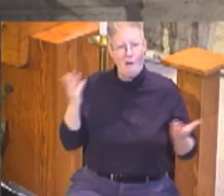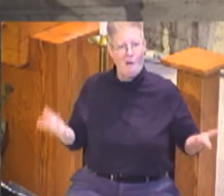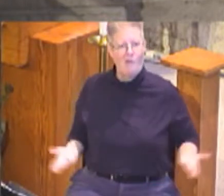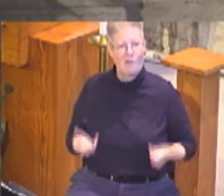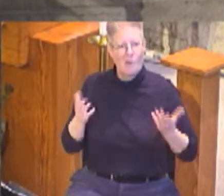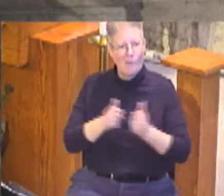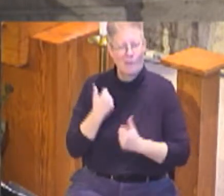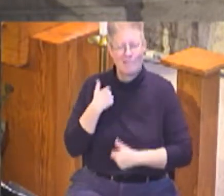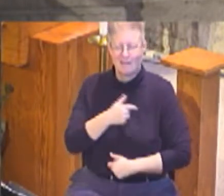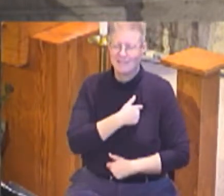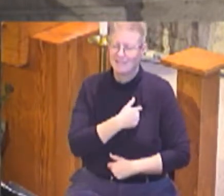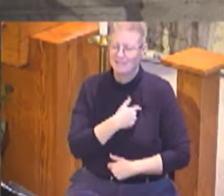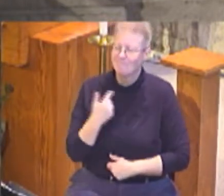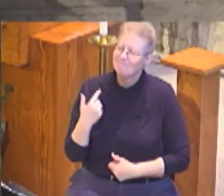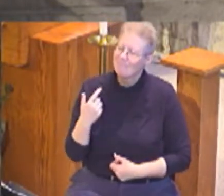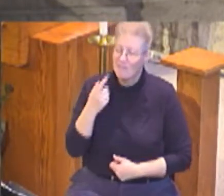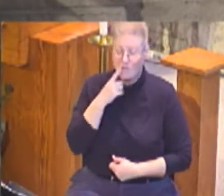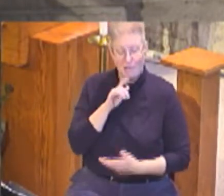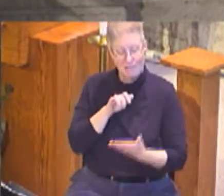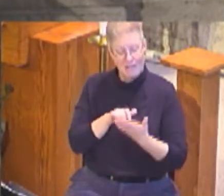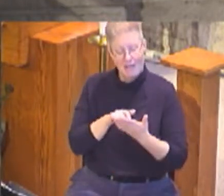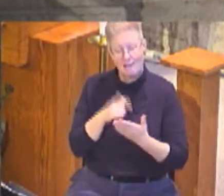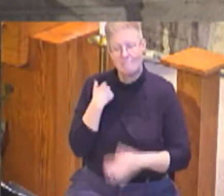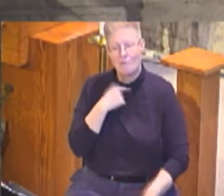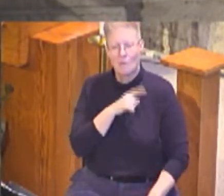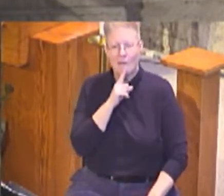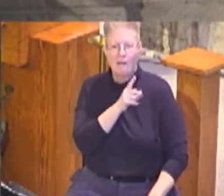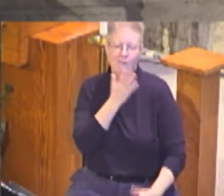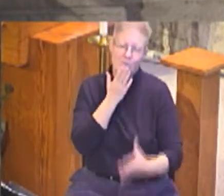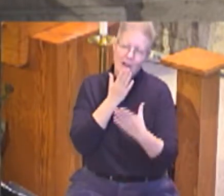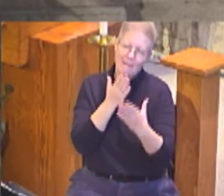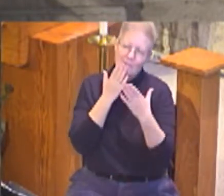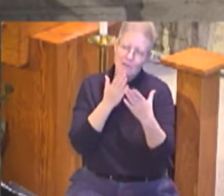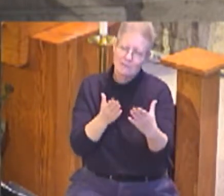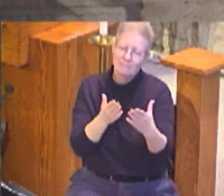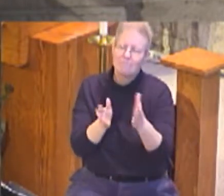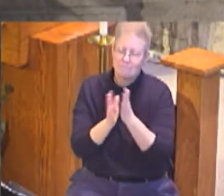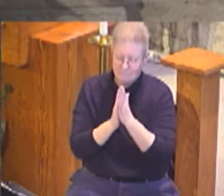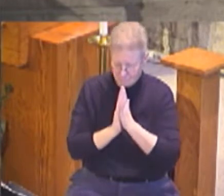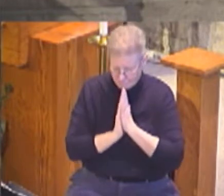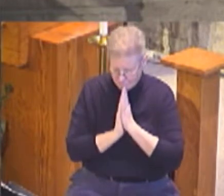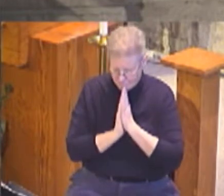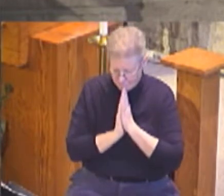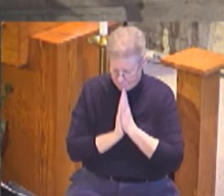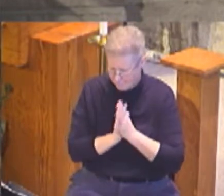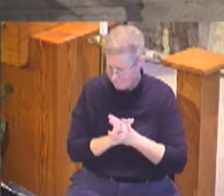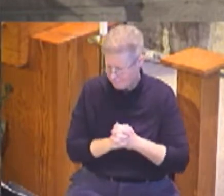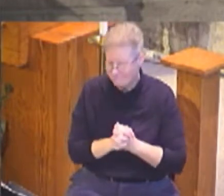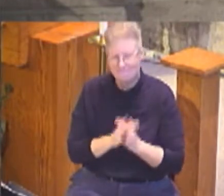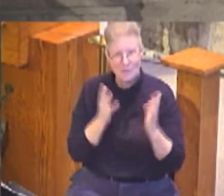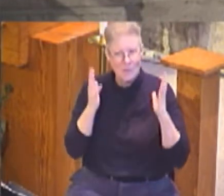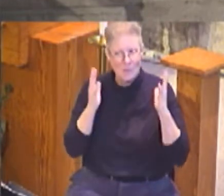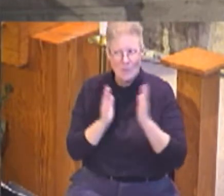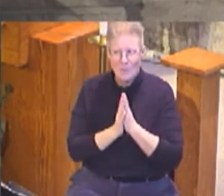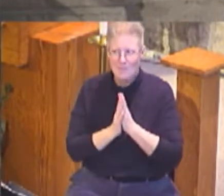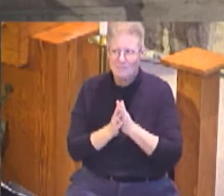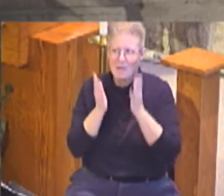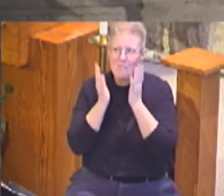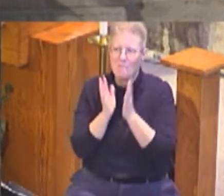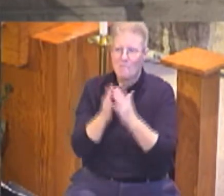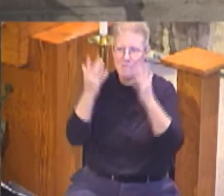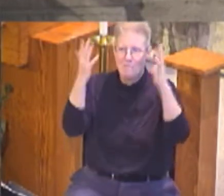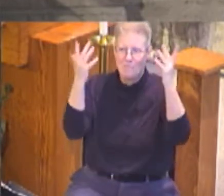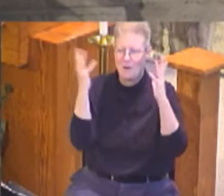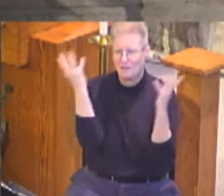are grateful. And so it is. And so we let it be. Amen. Woo-hoo, let's praise this